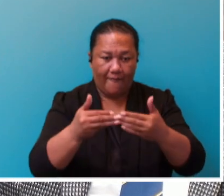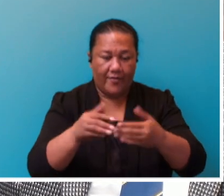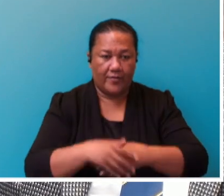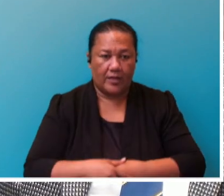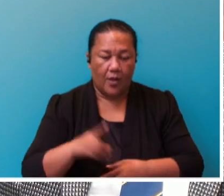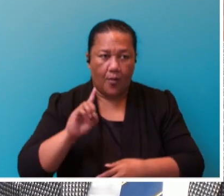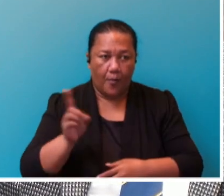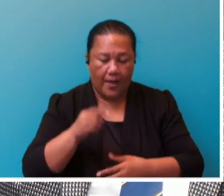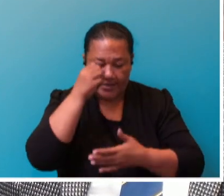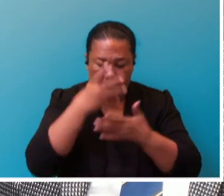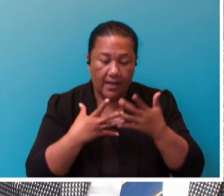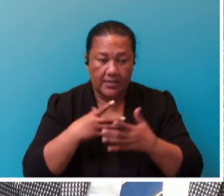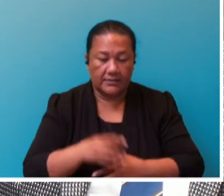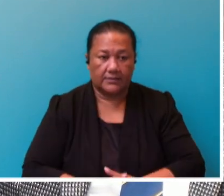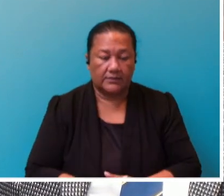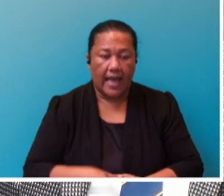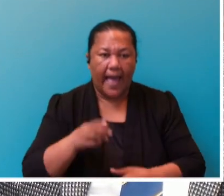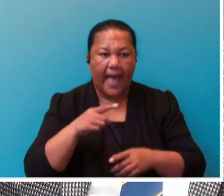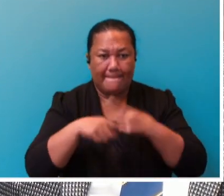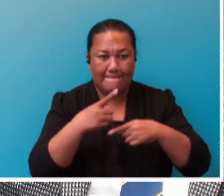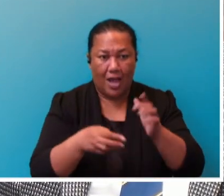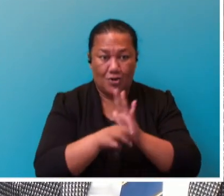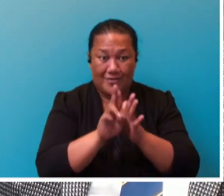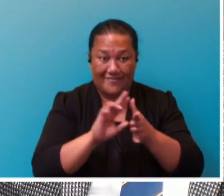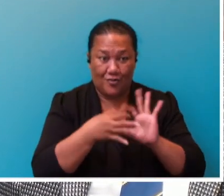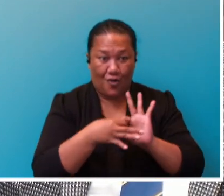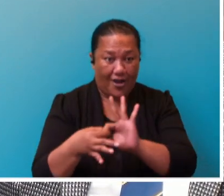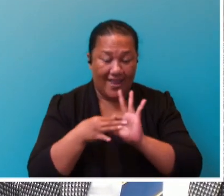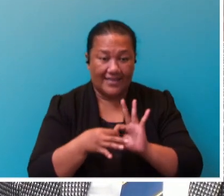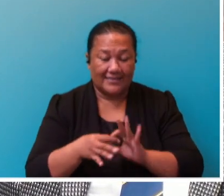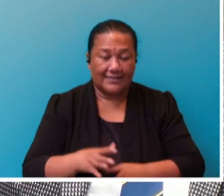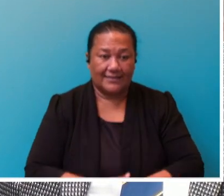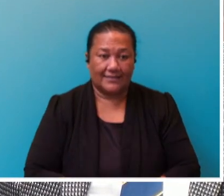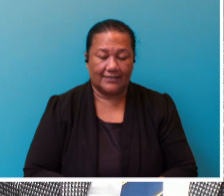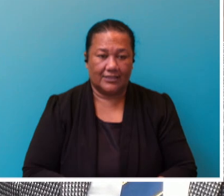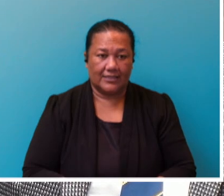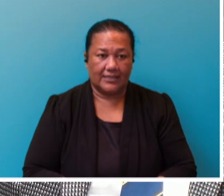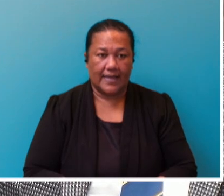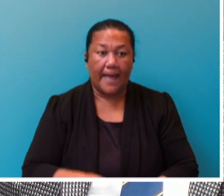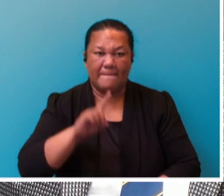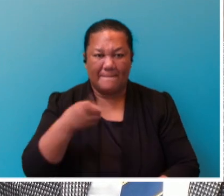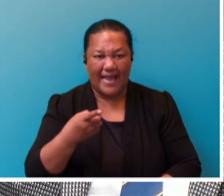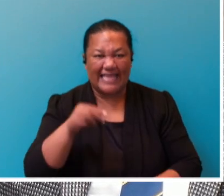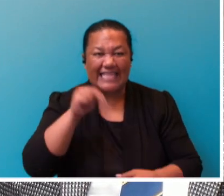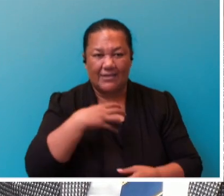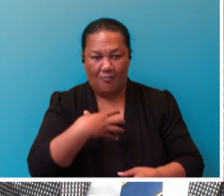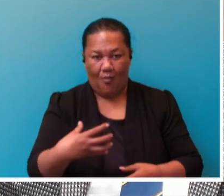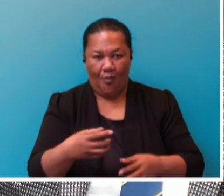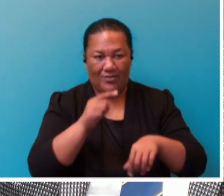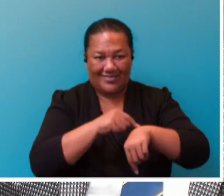expeditiously, I guess, with the review has taken a little bit of time.